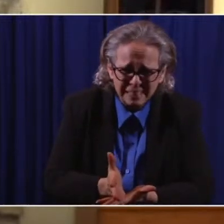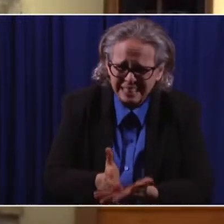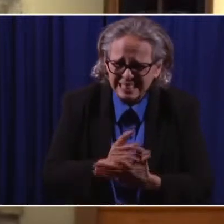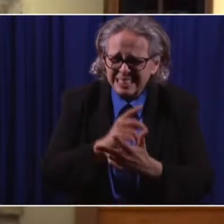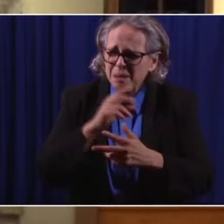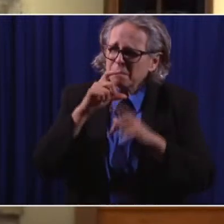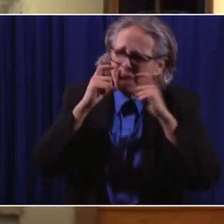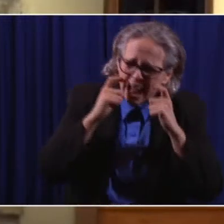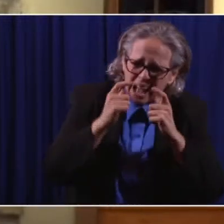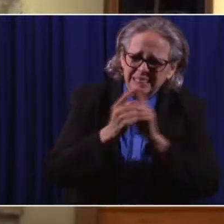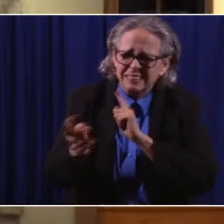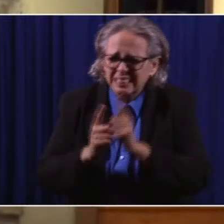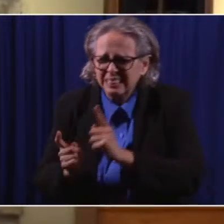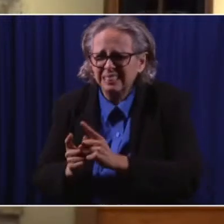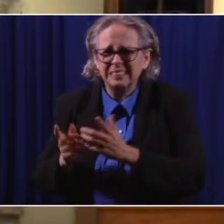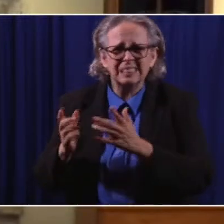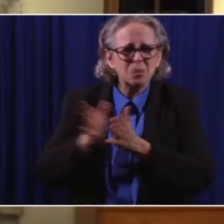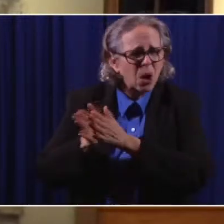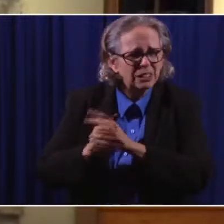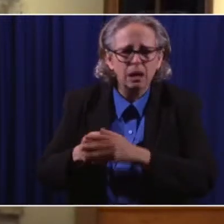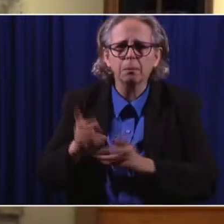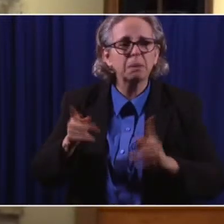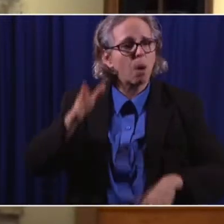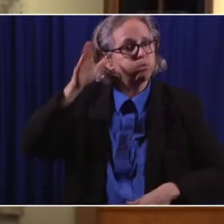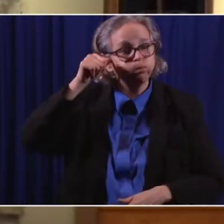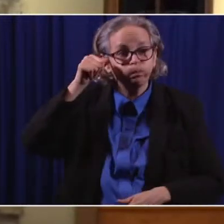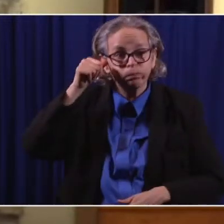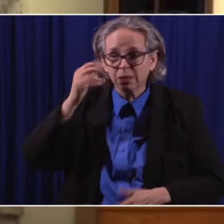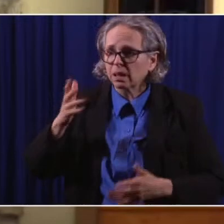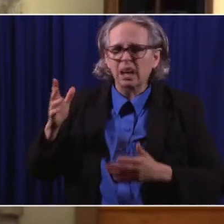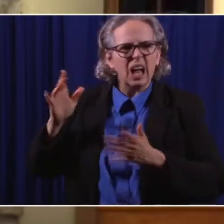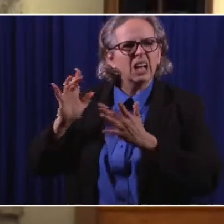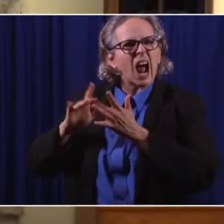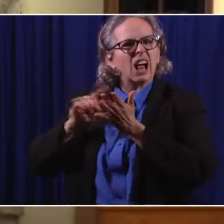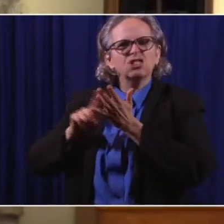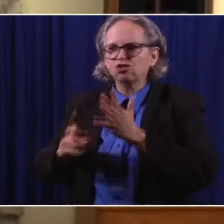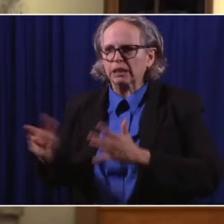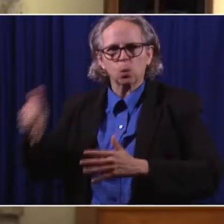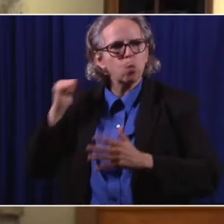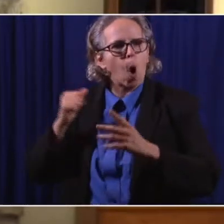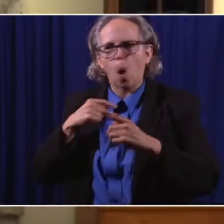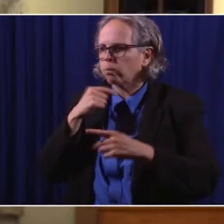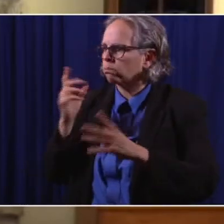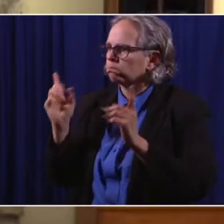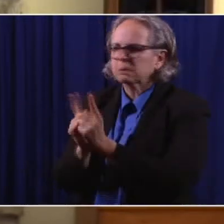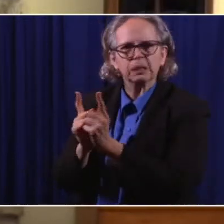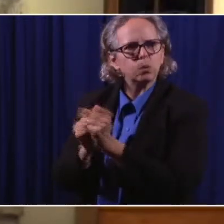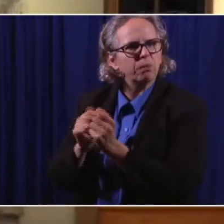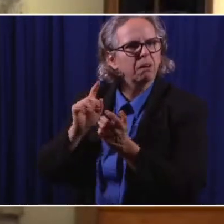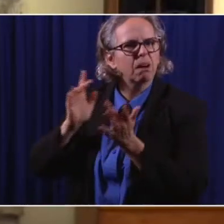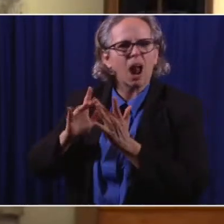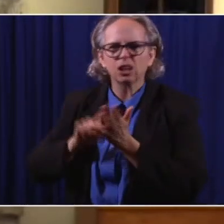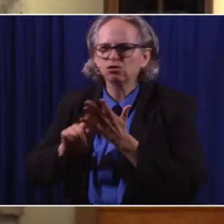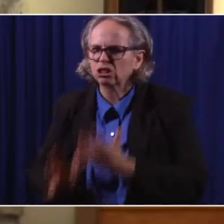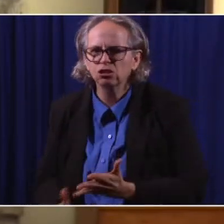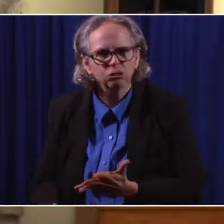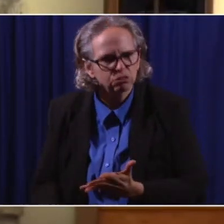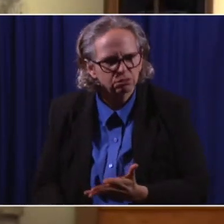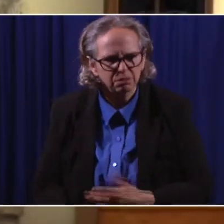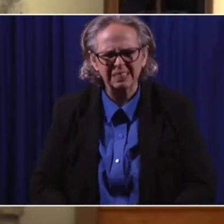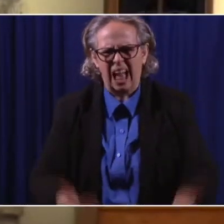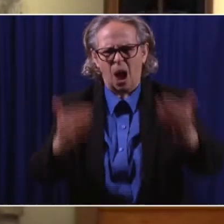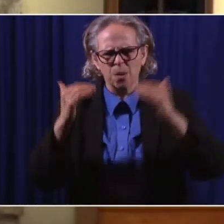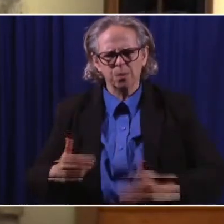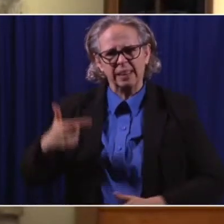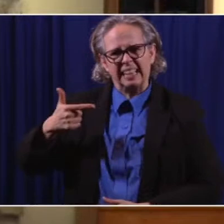just essential if we're going to knock this down. Geauga County, they are not a high incidence county. They're at 86 per 100,000, but